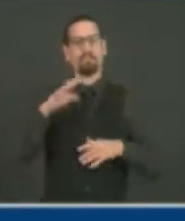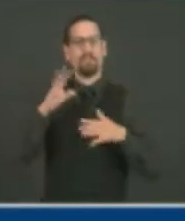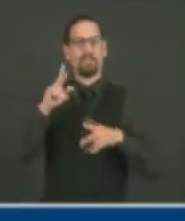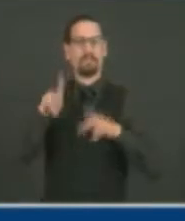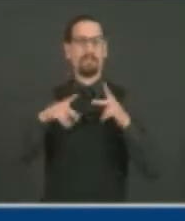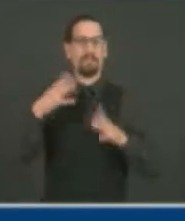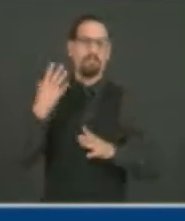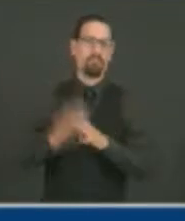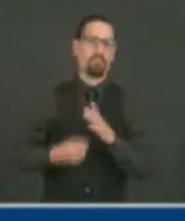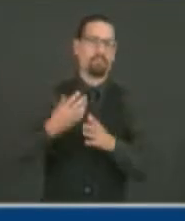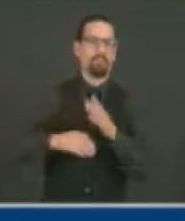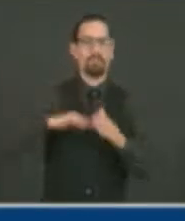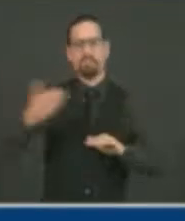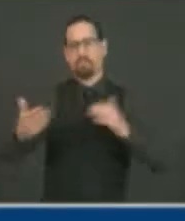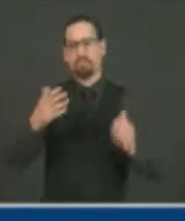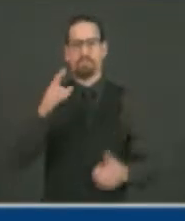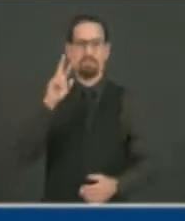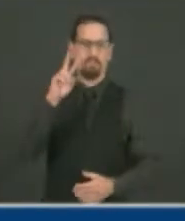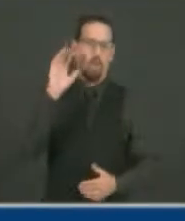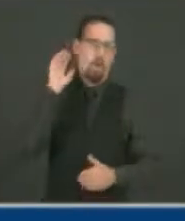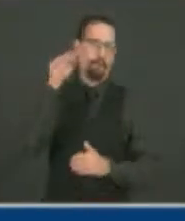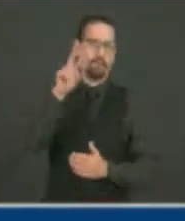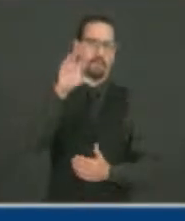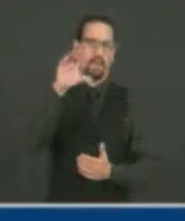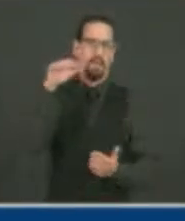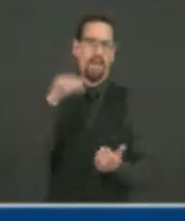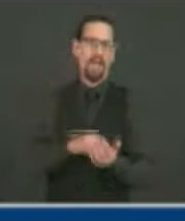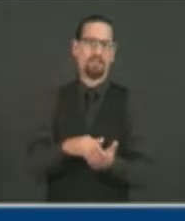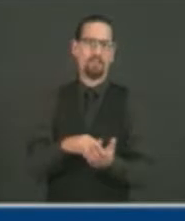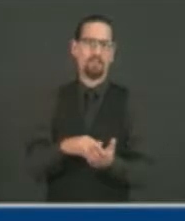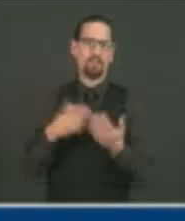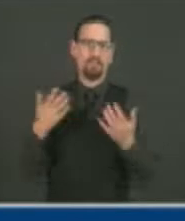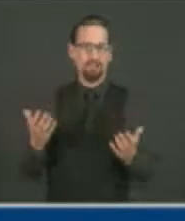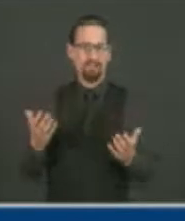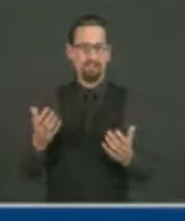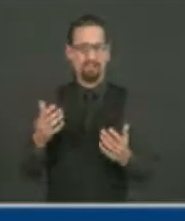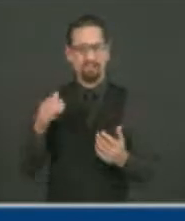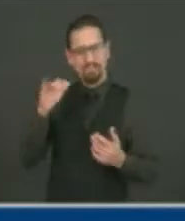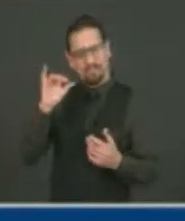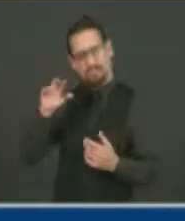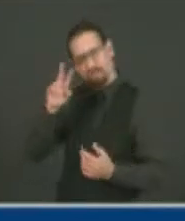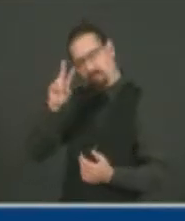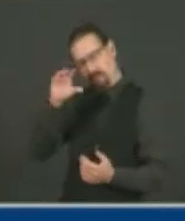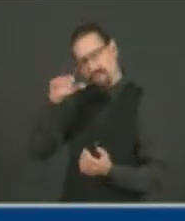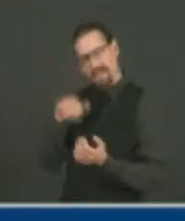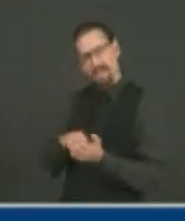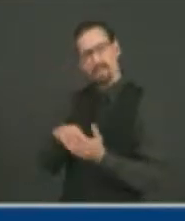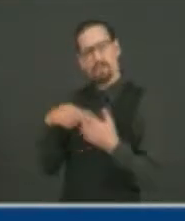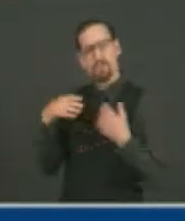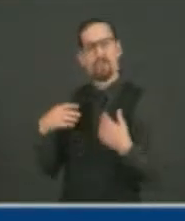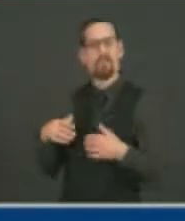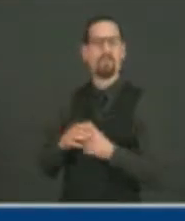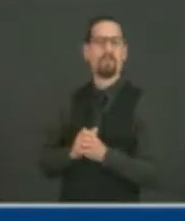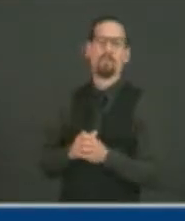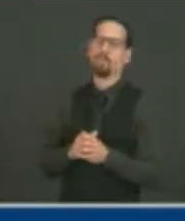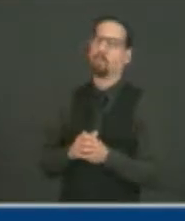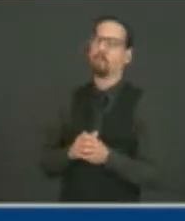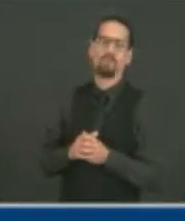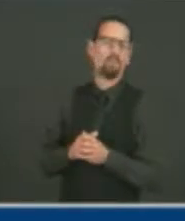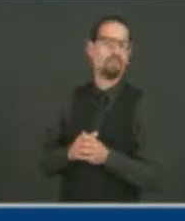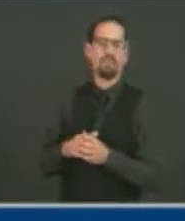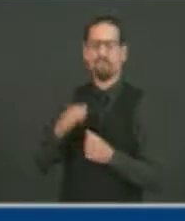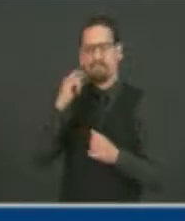reminder to all of us to not let our guard down, be vigilant. The virus takes people every day. We can live